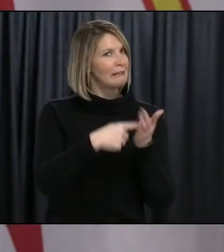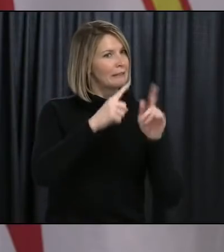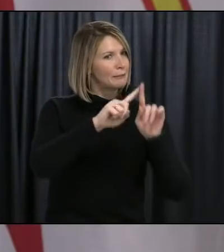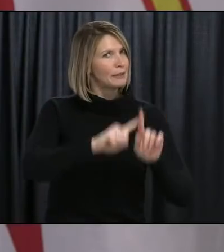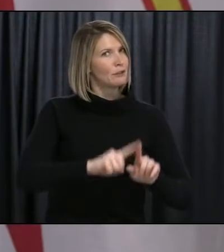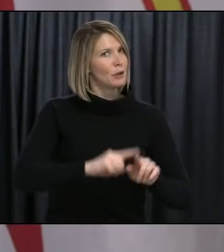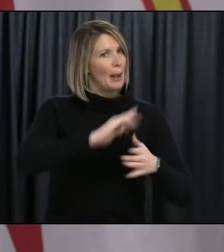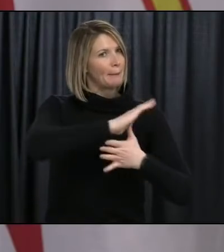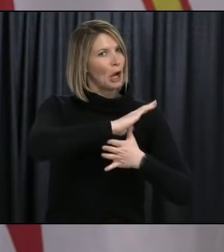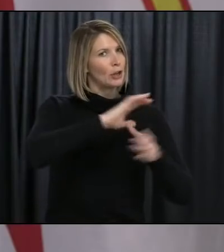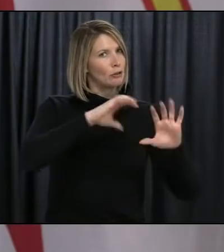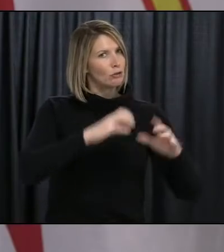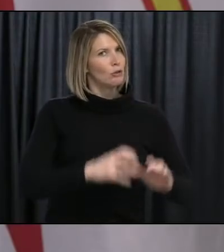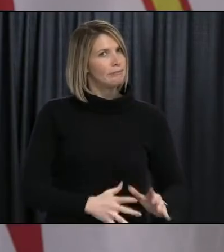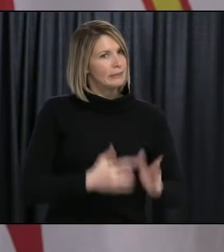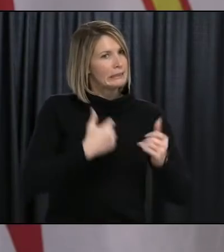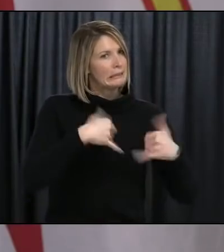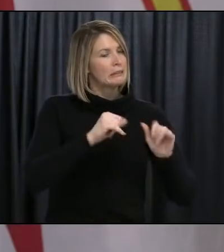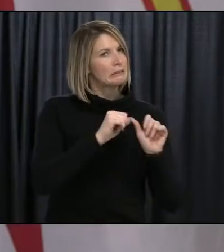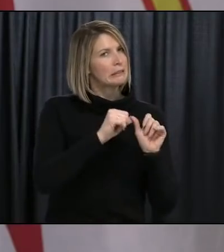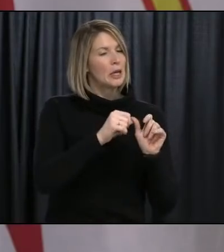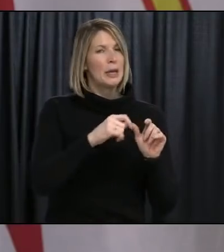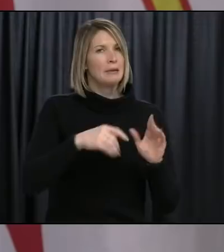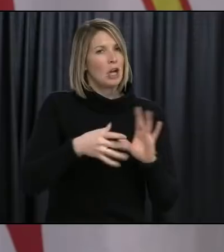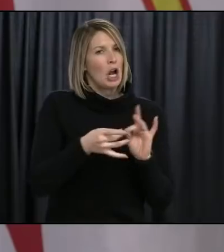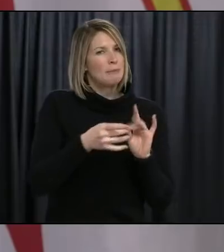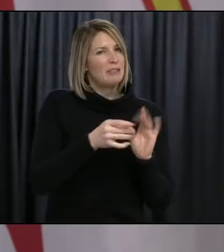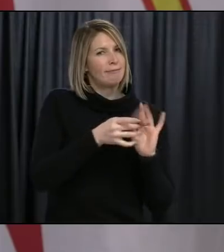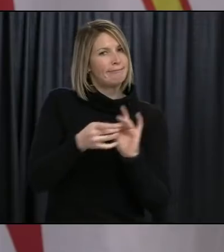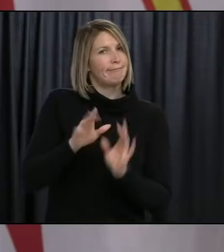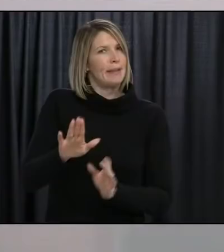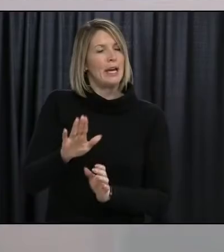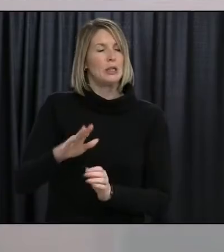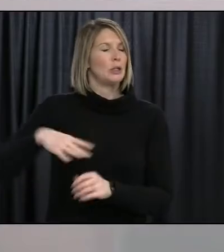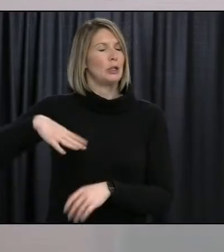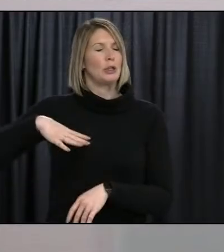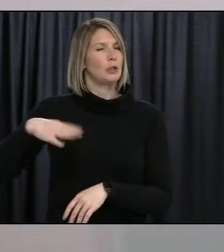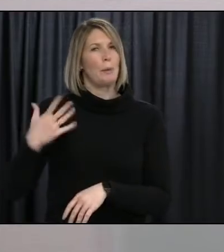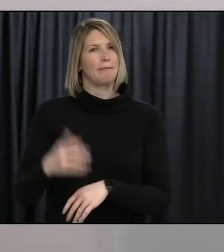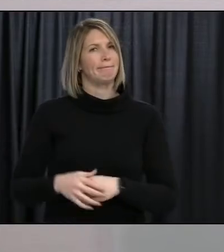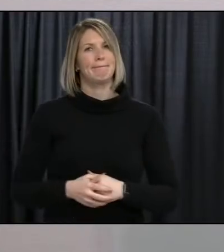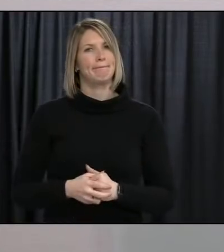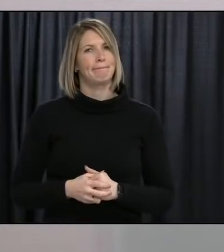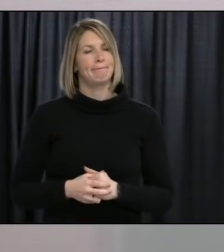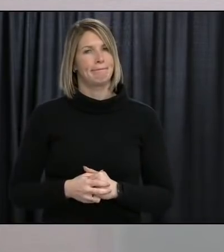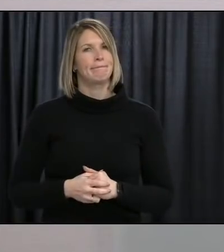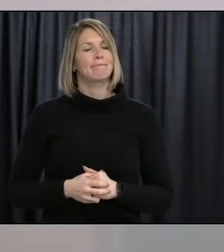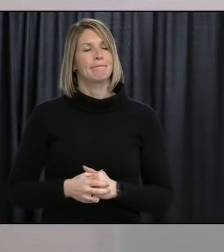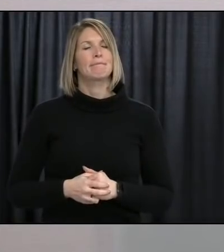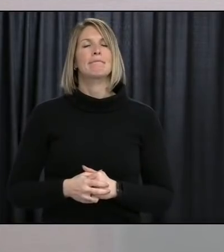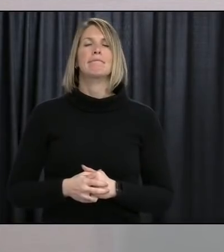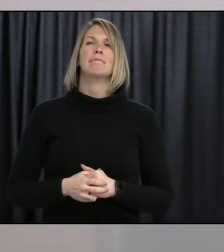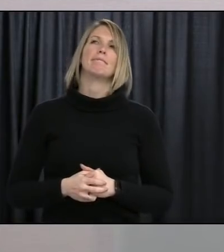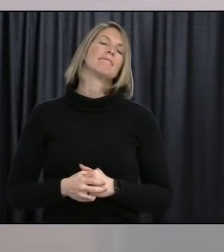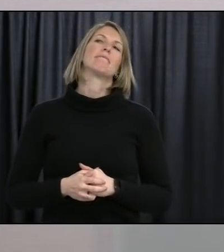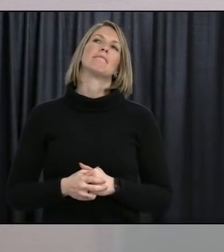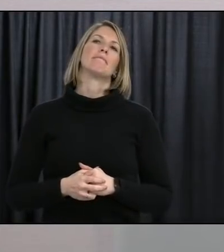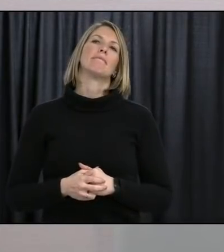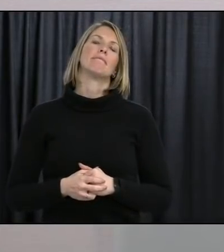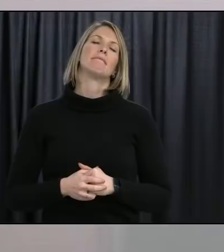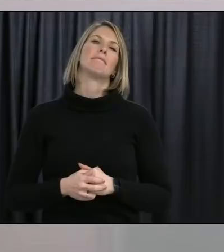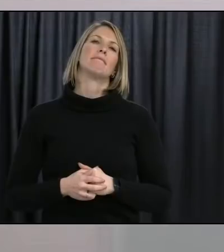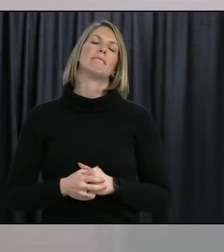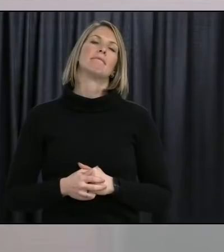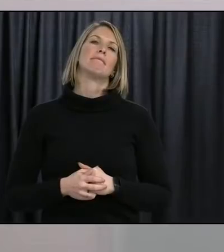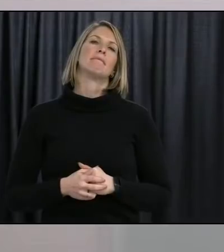before we have completed all of those discussions. Okay, thank you. And this may follow under that as well,